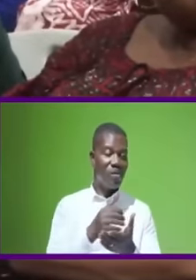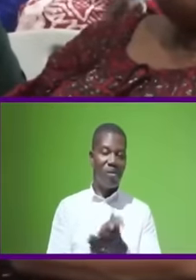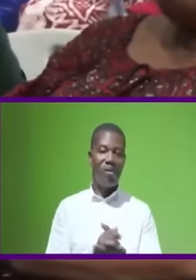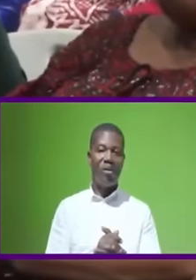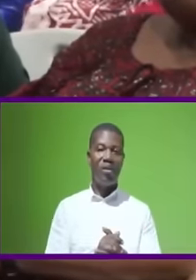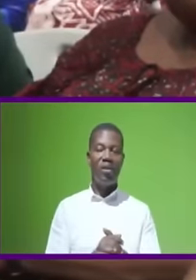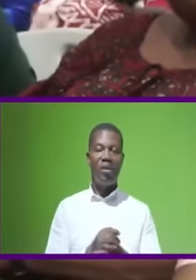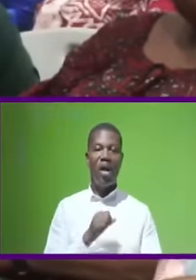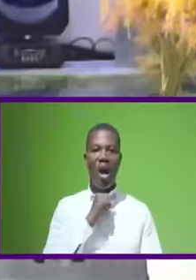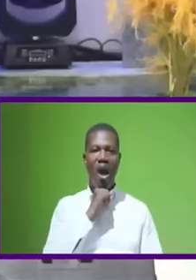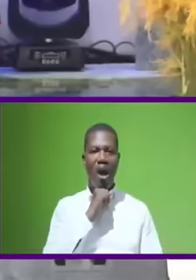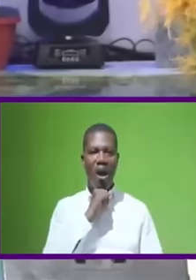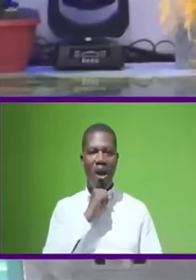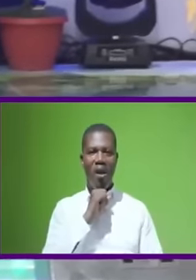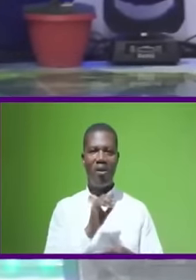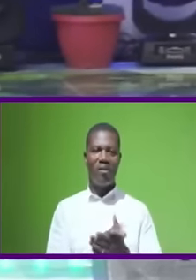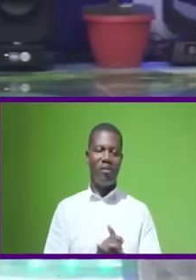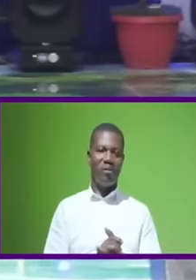Ha!